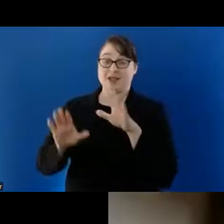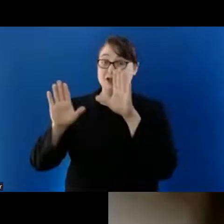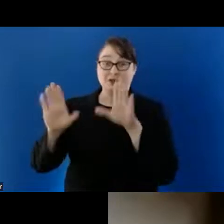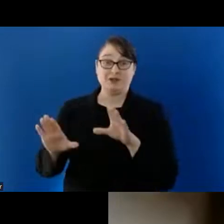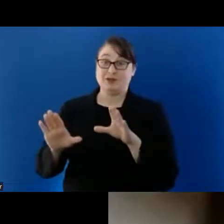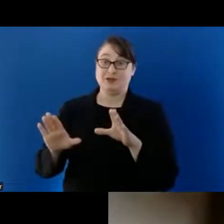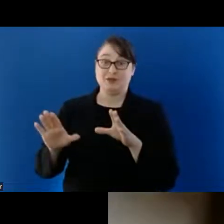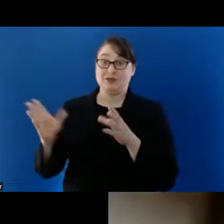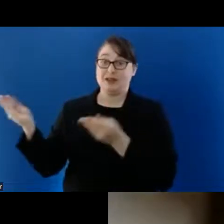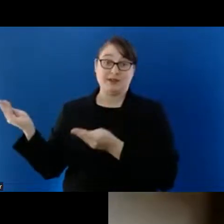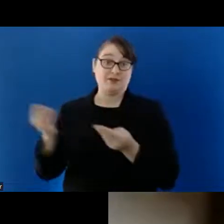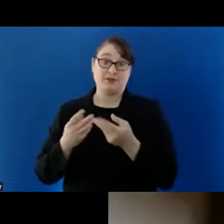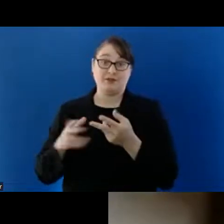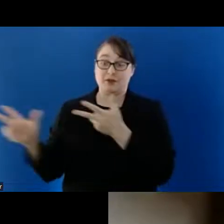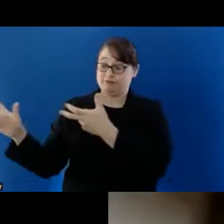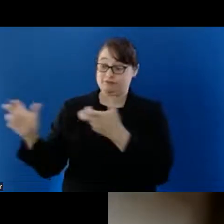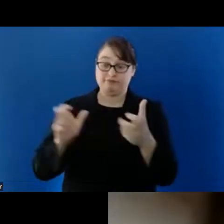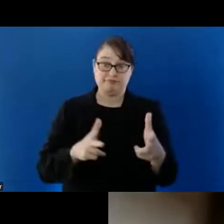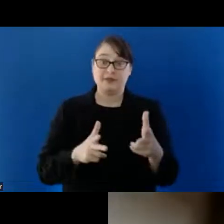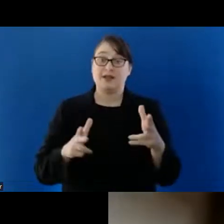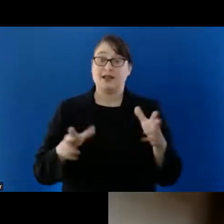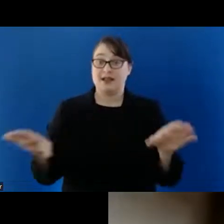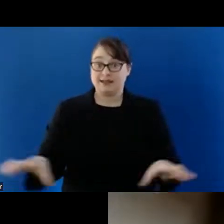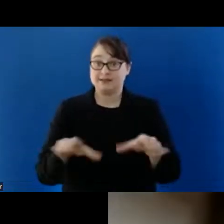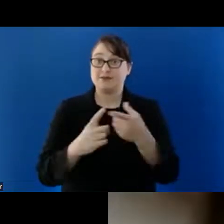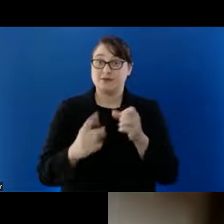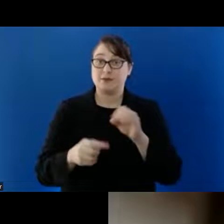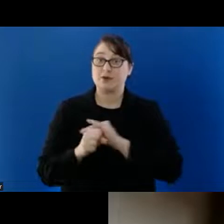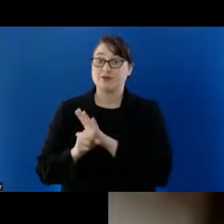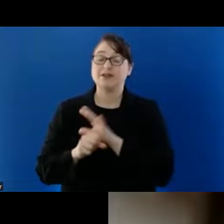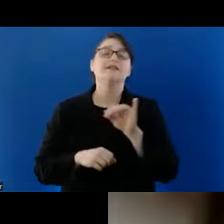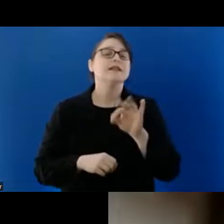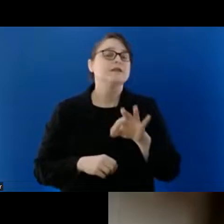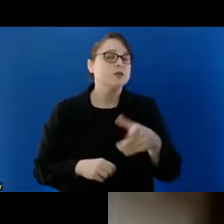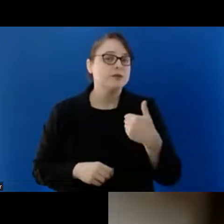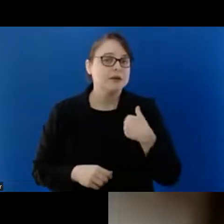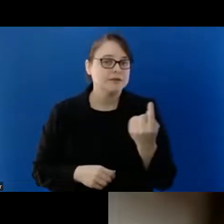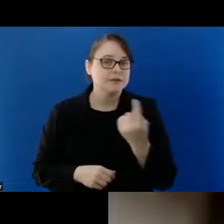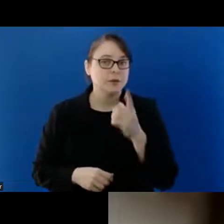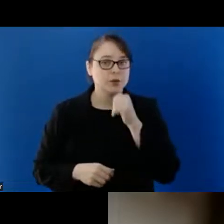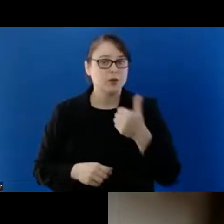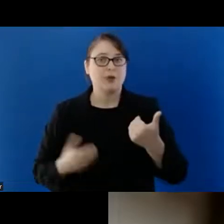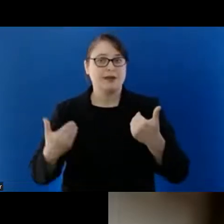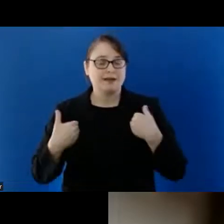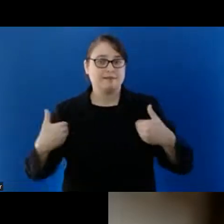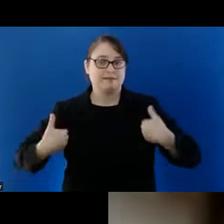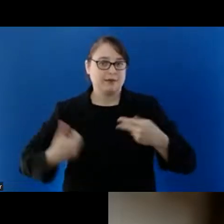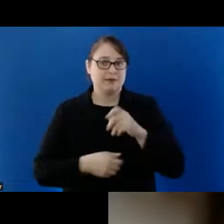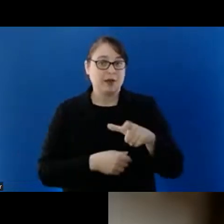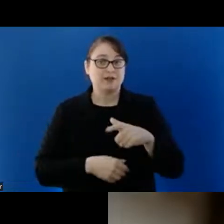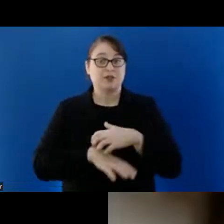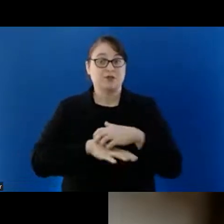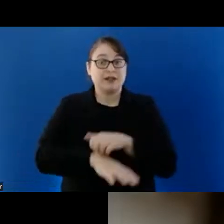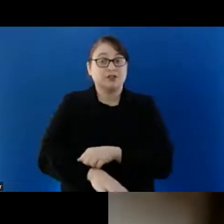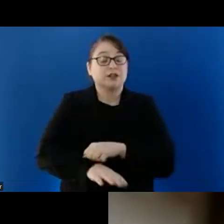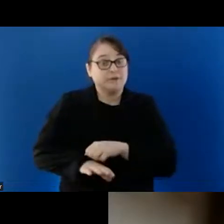carryover from COVID. And it reminds me to say that if you have somebody who has monkeypox and their rash is covered, if they think they have lesions